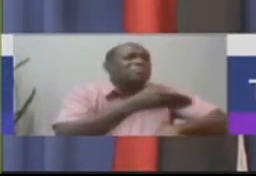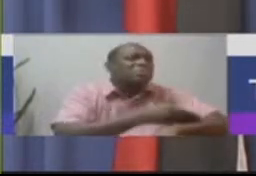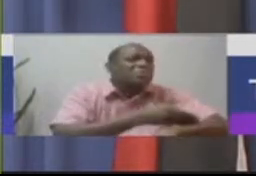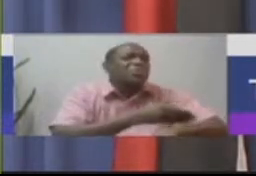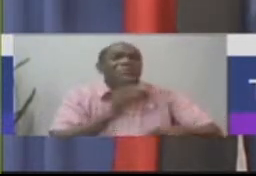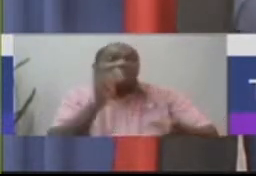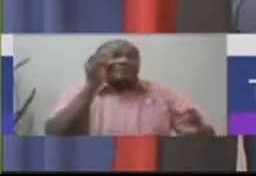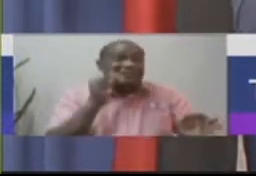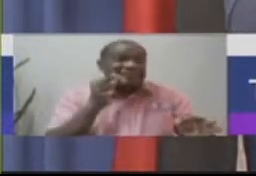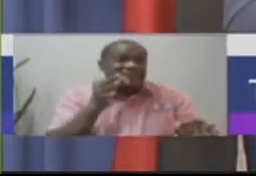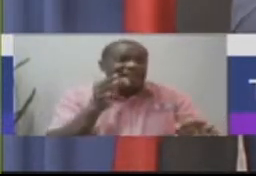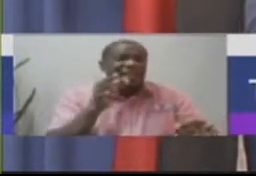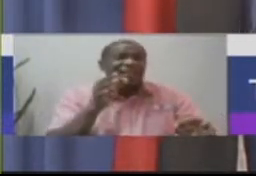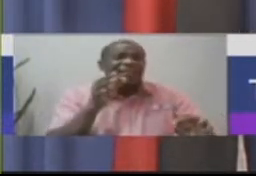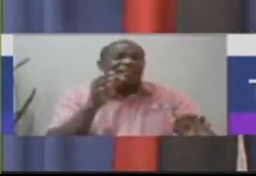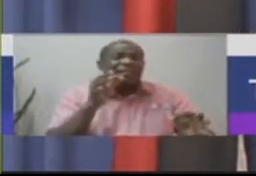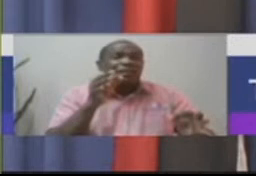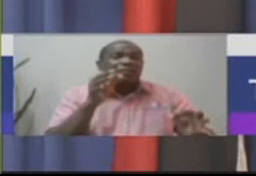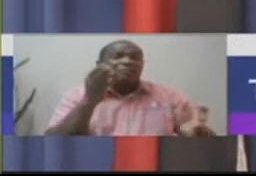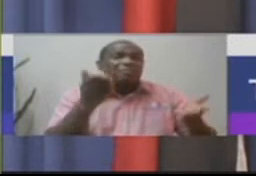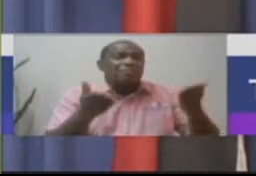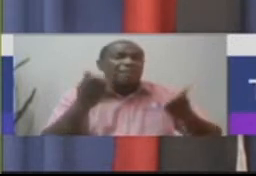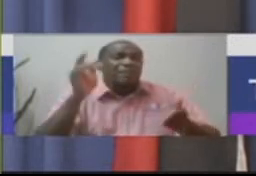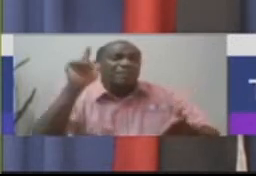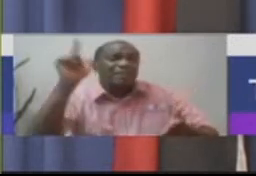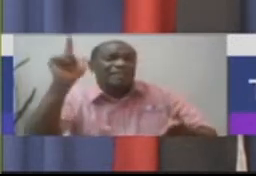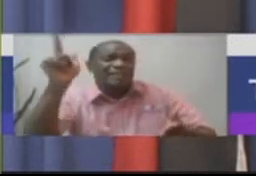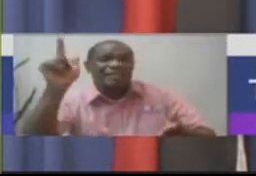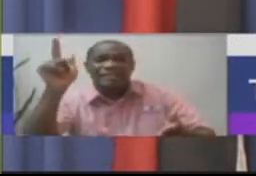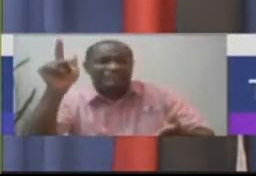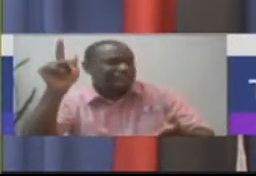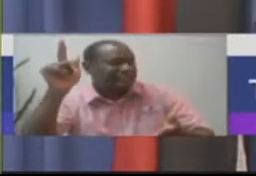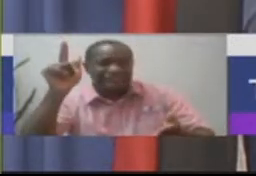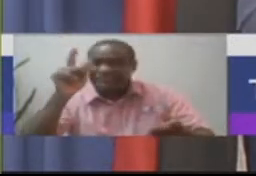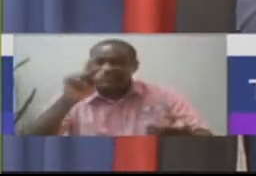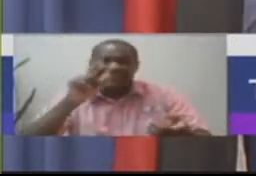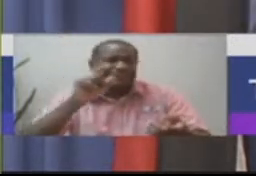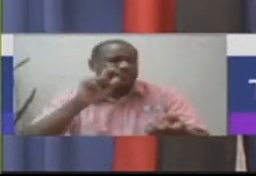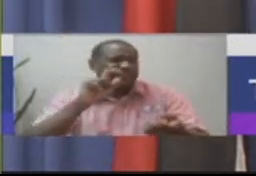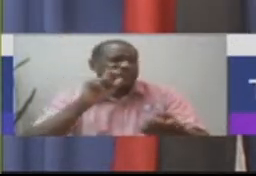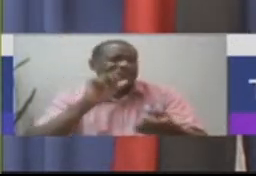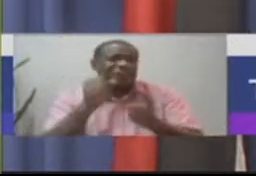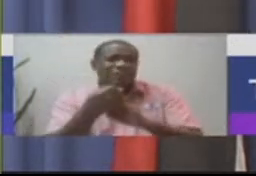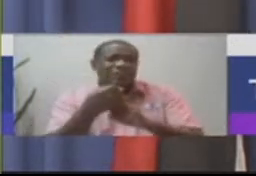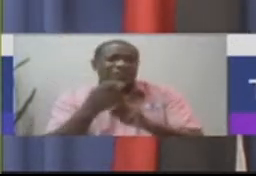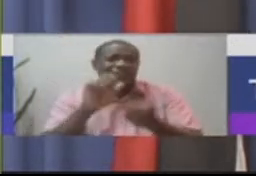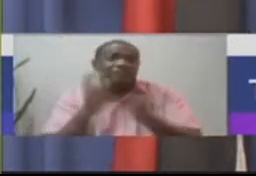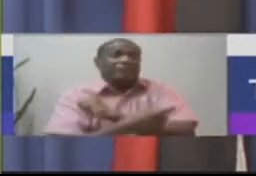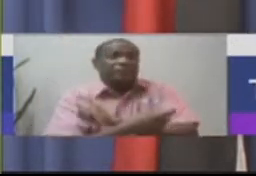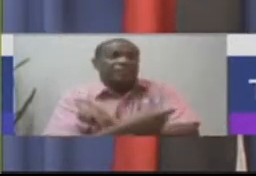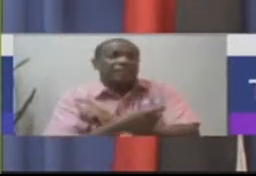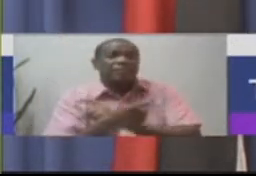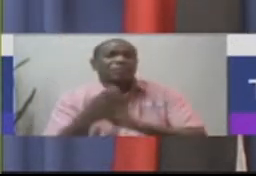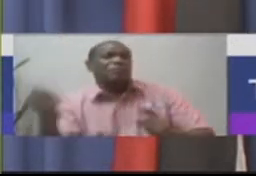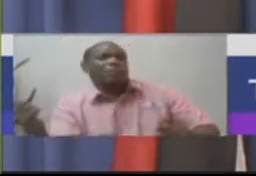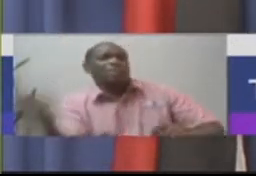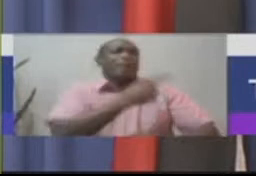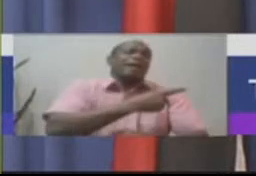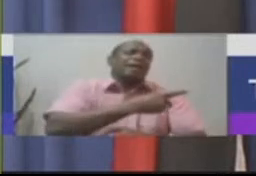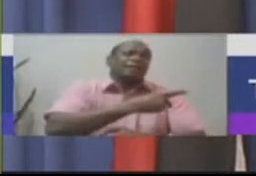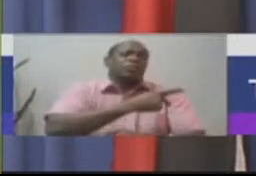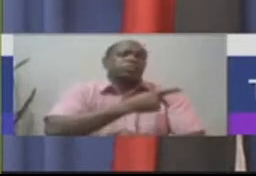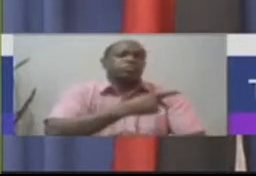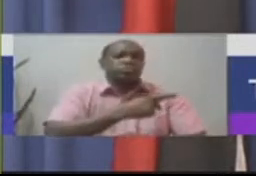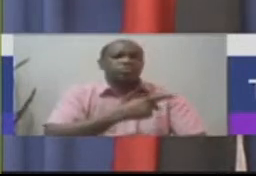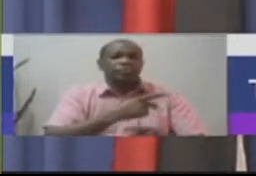chance of reversing the progress? Or do we very carefully hold